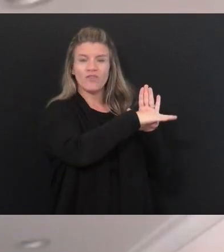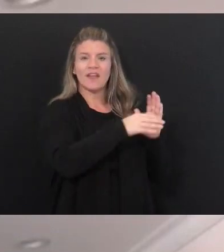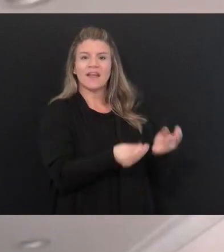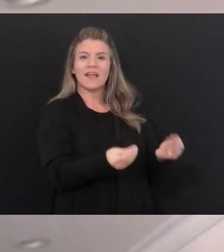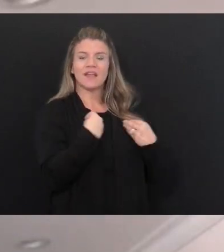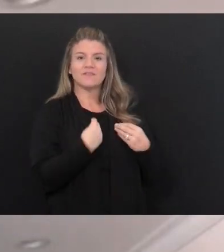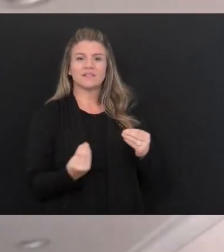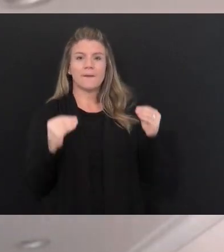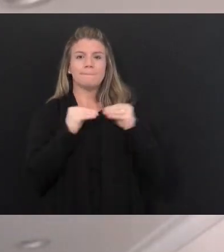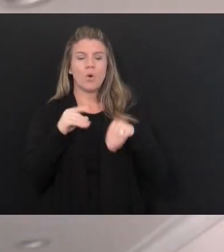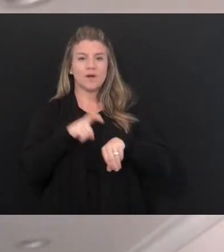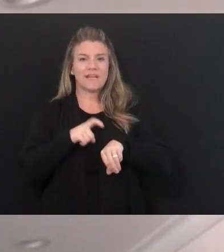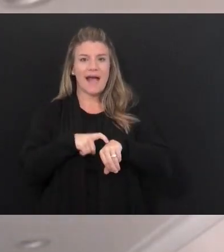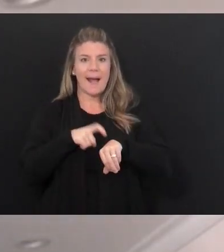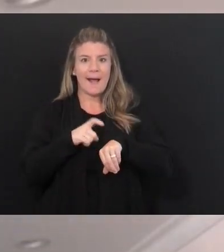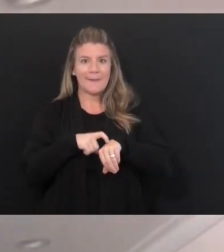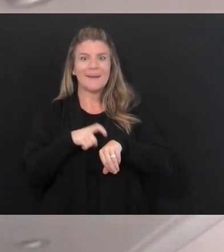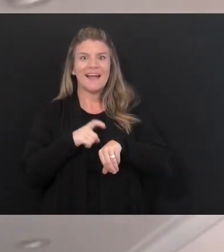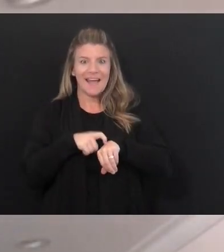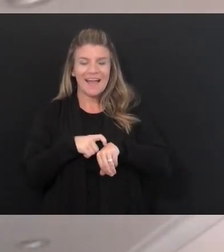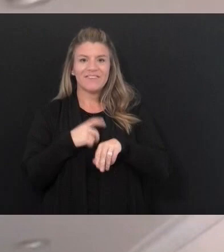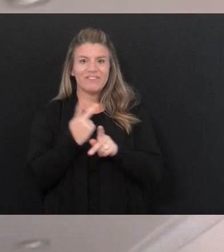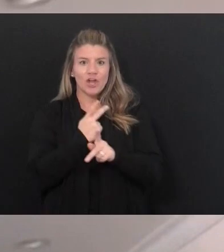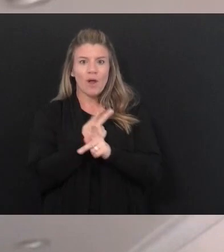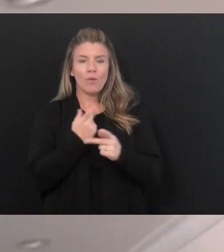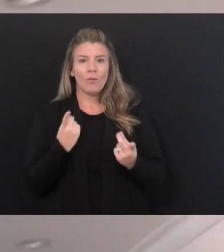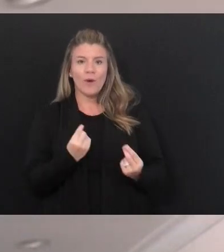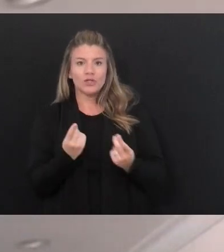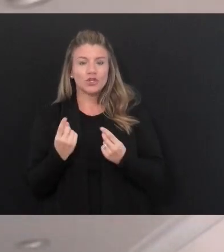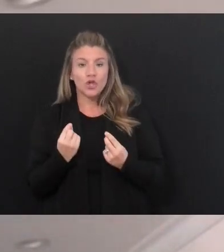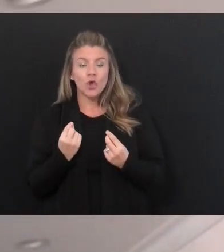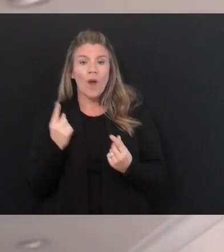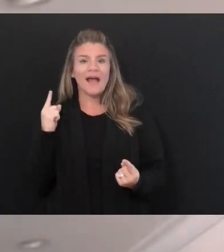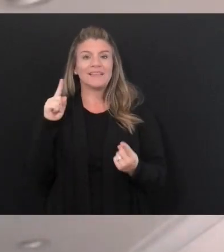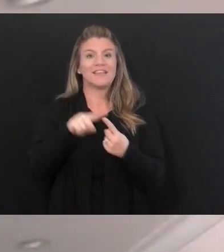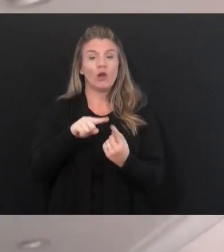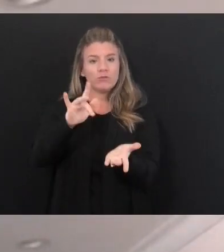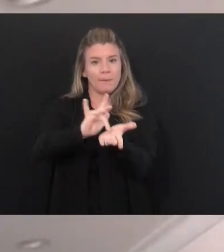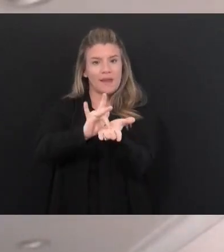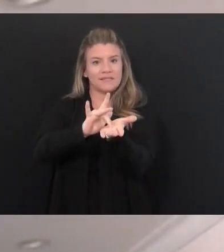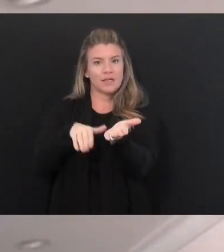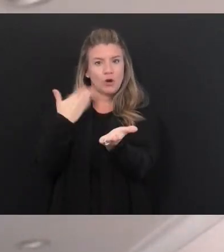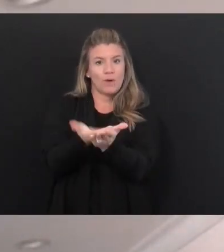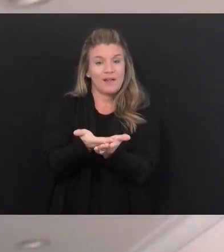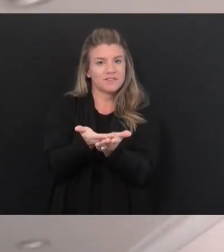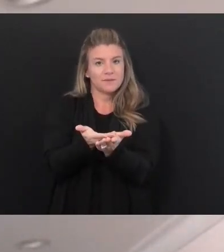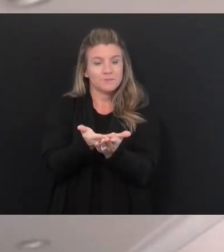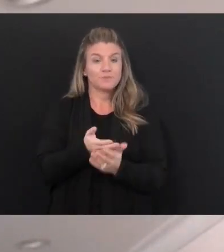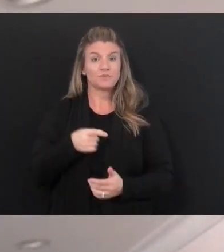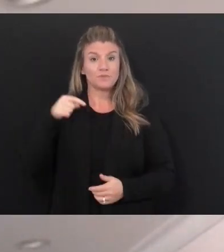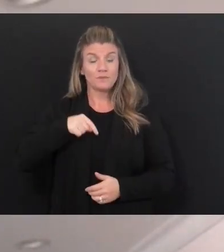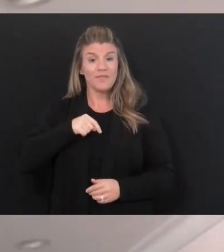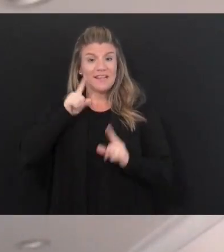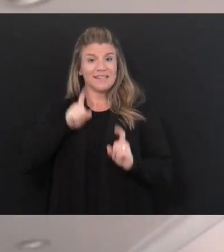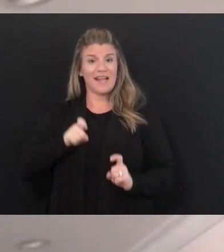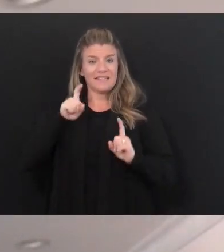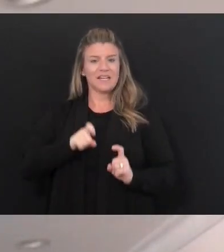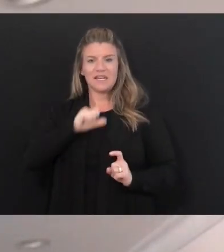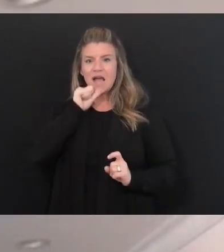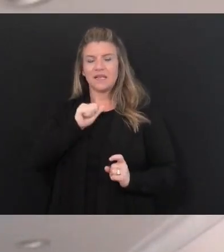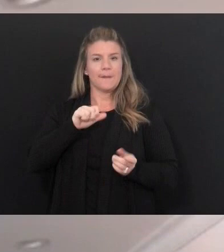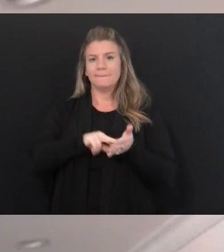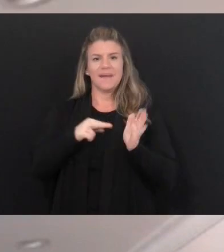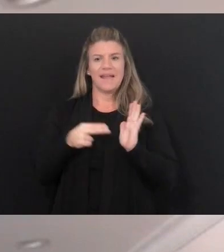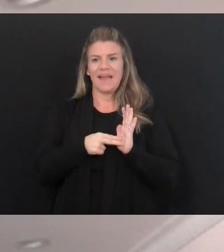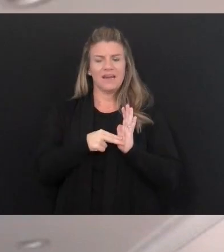said we're buying time until we can get a drug or a vaccine. So this is not a test of just seeing what the